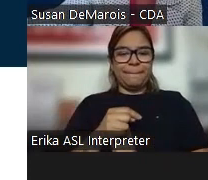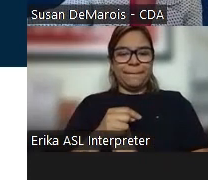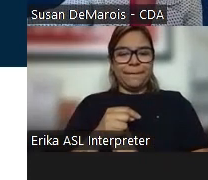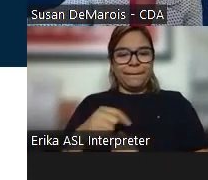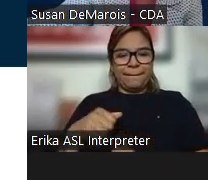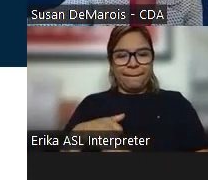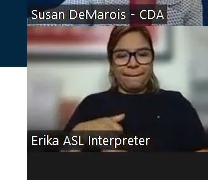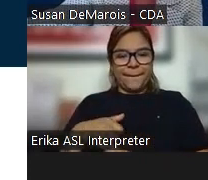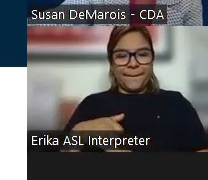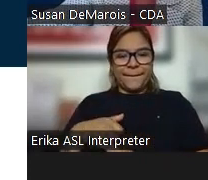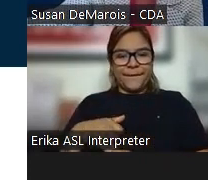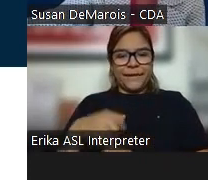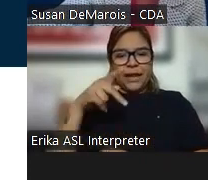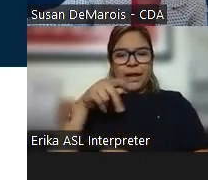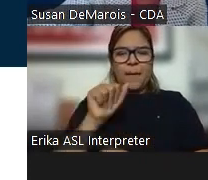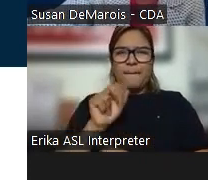this